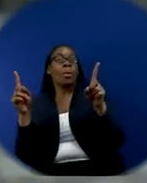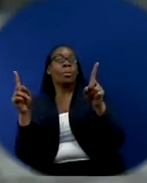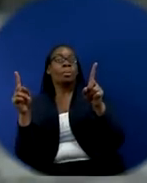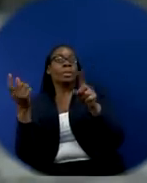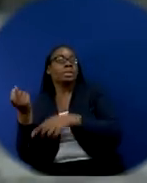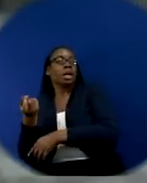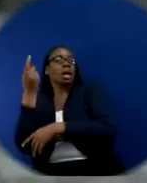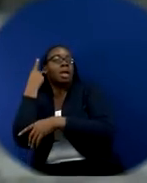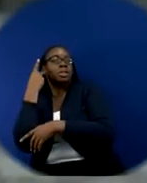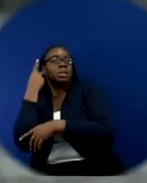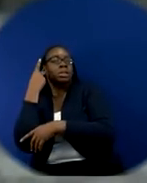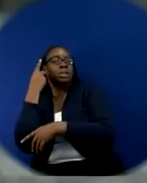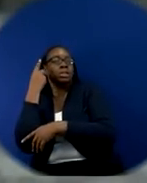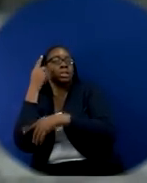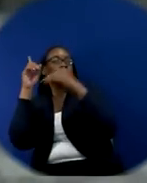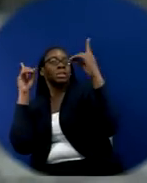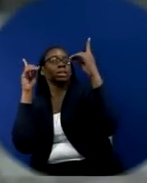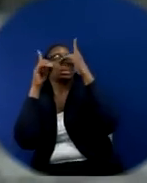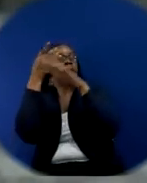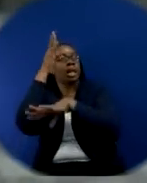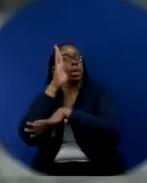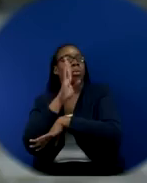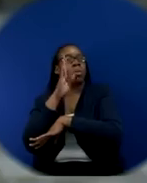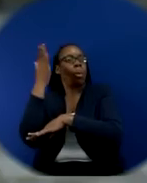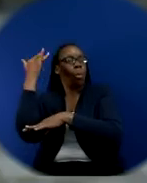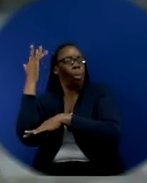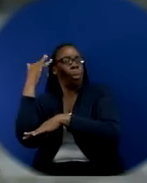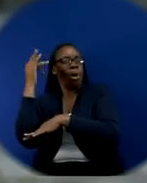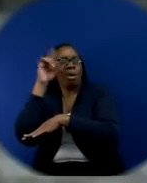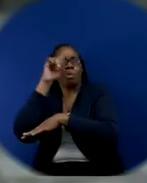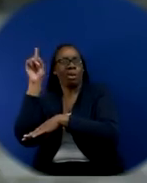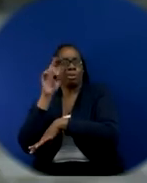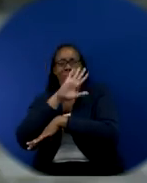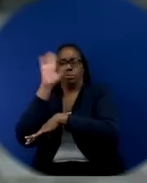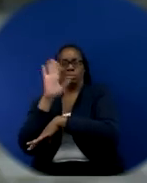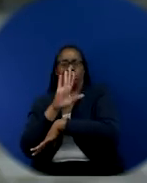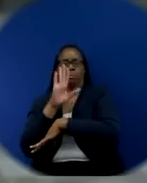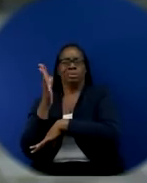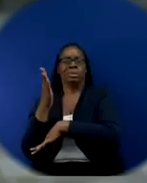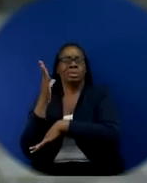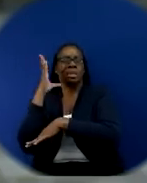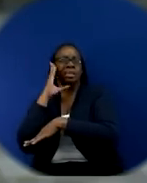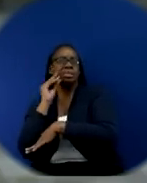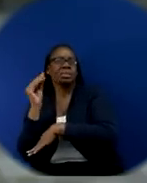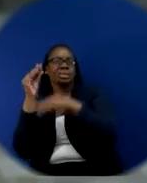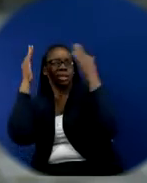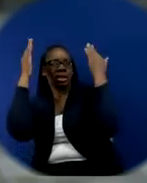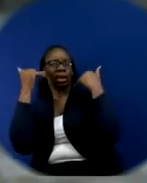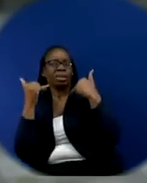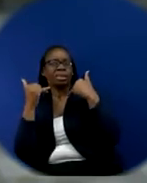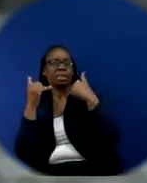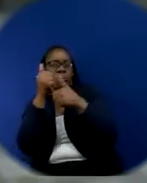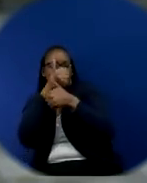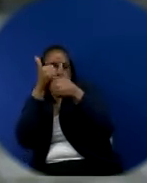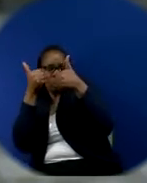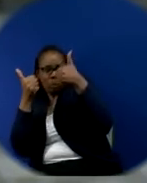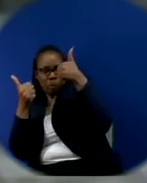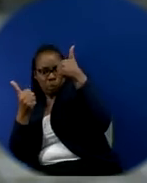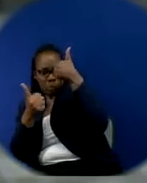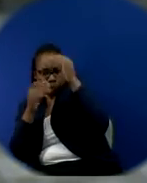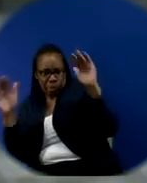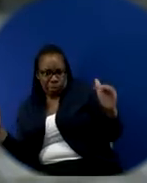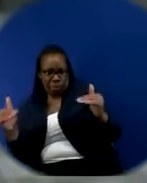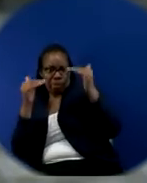meet that of God's, because we should never expect that God would diminish his level